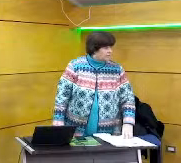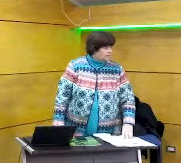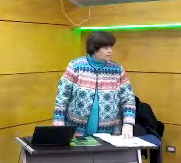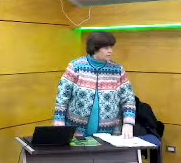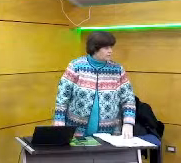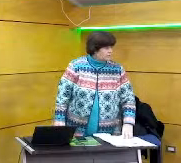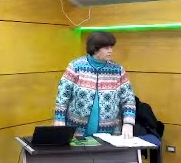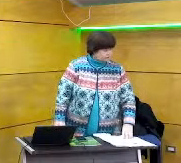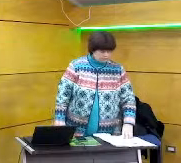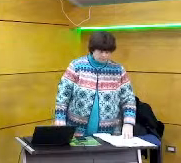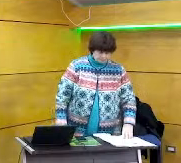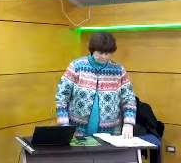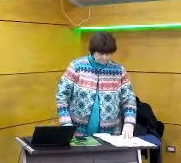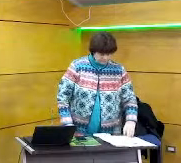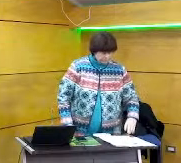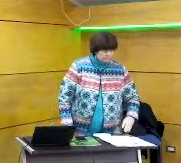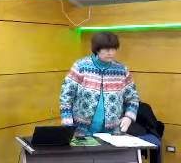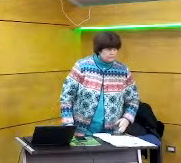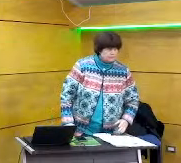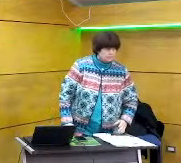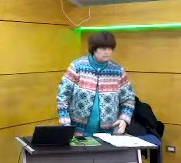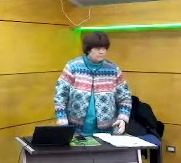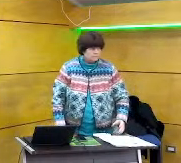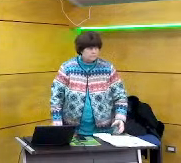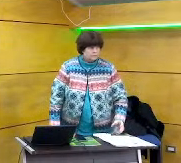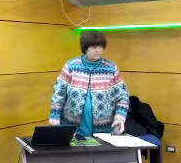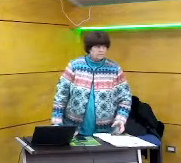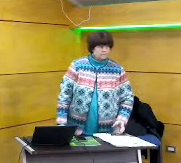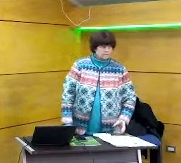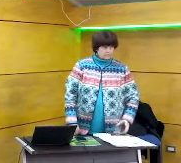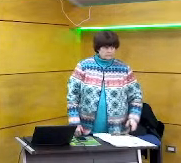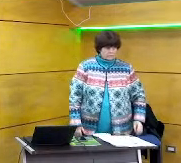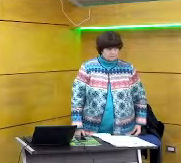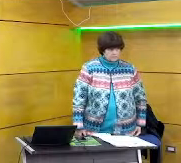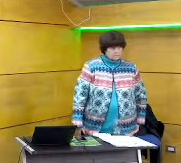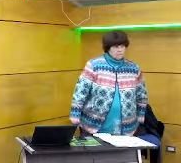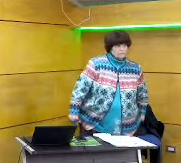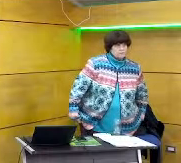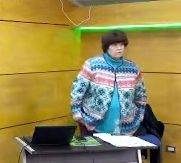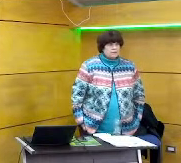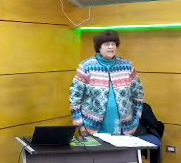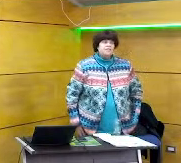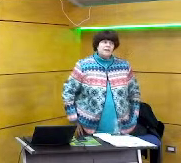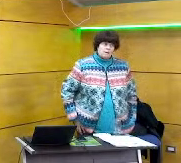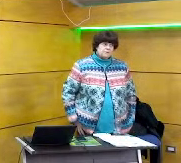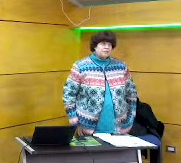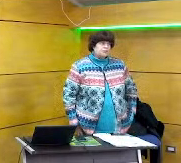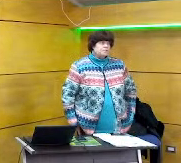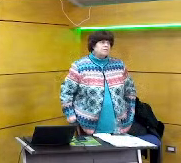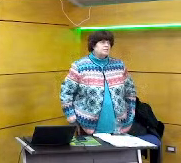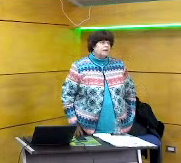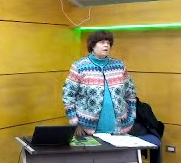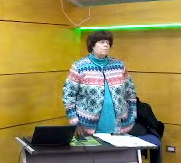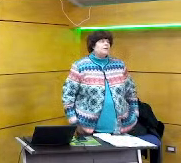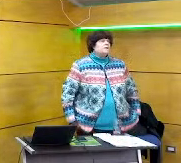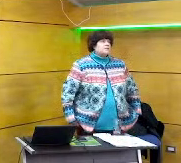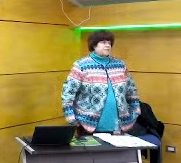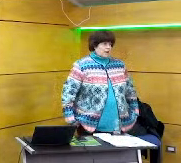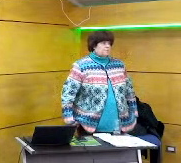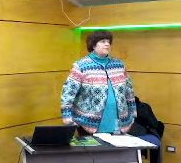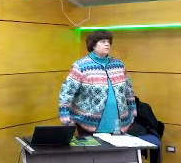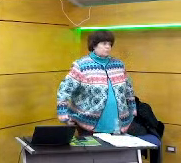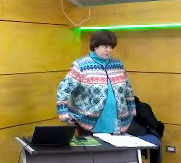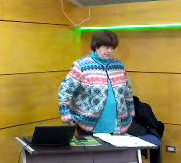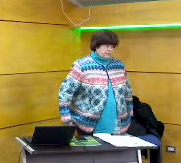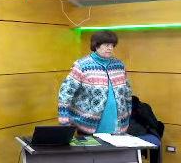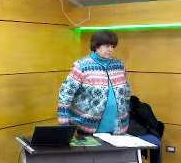Sorry, I have a question. Sure. Is the topic given, or is it, do they have to write free? In the competitions, the